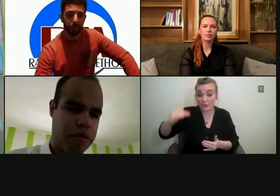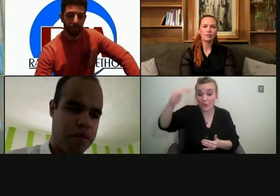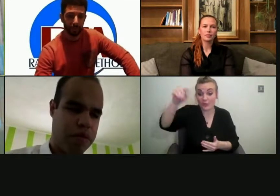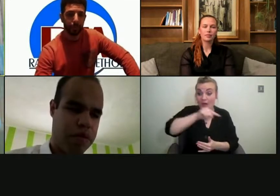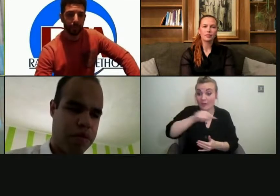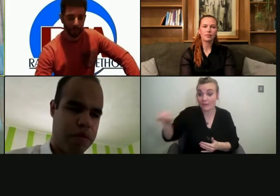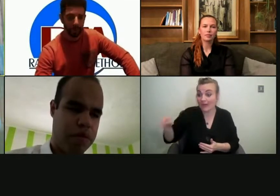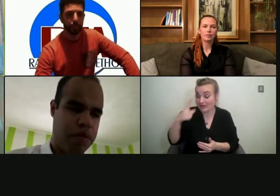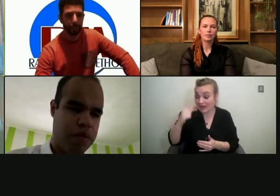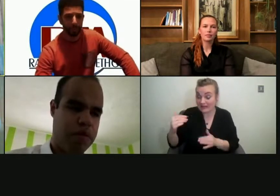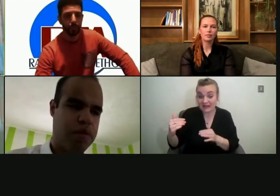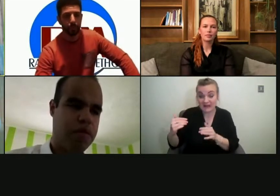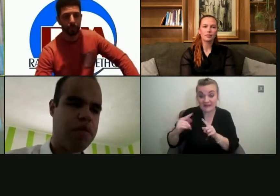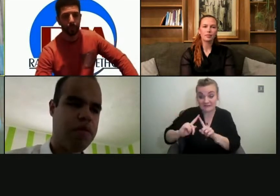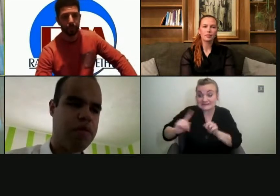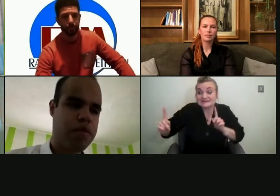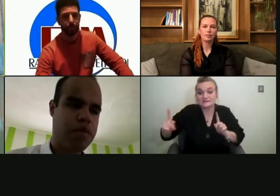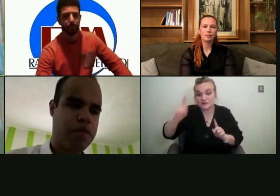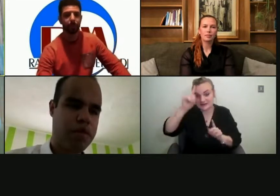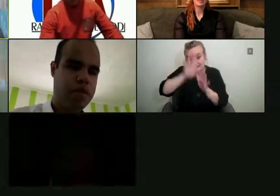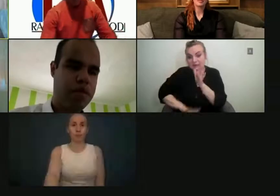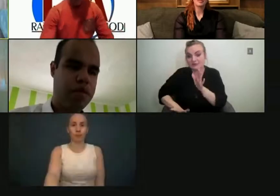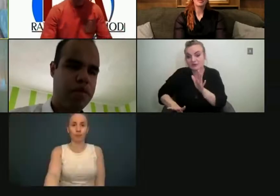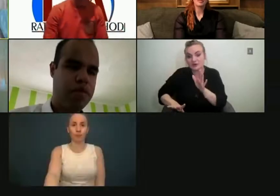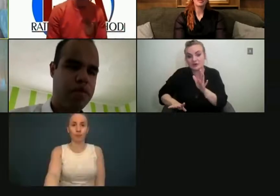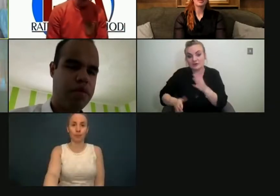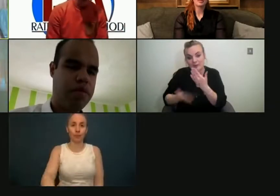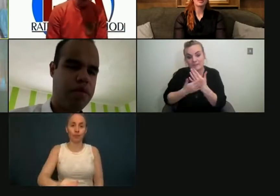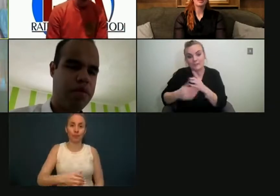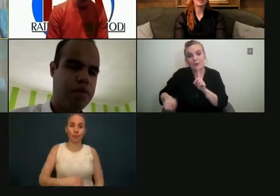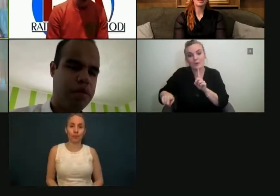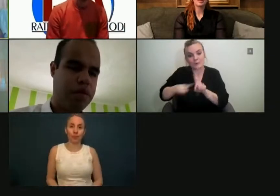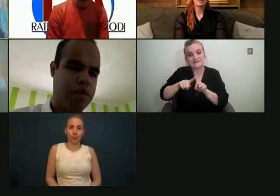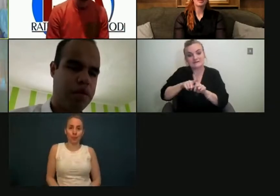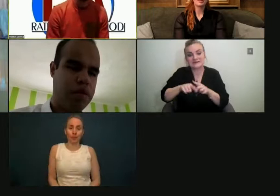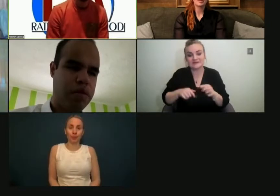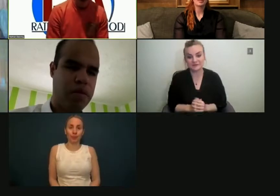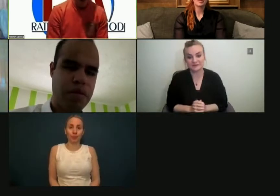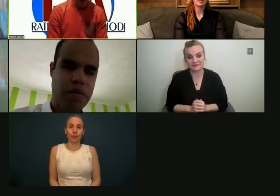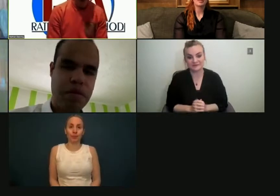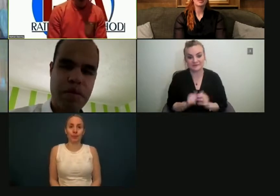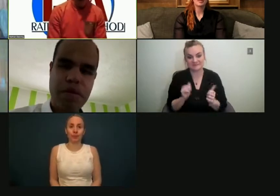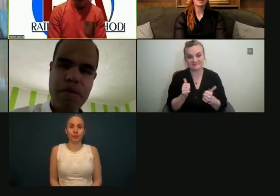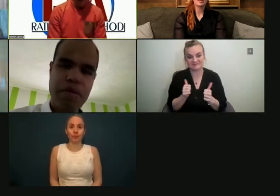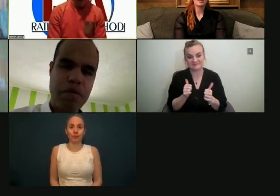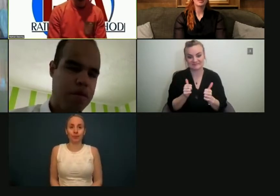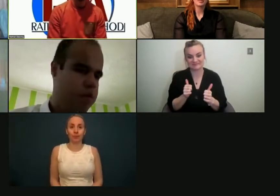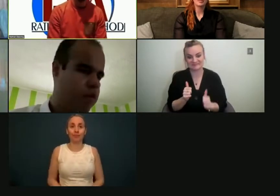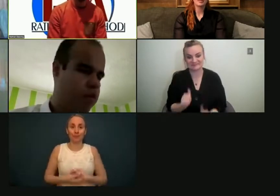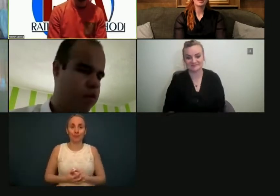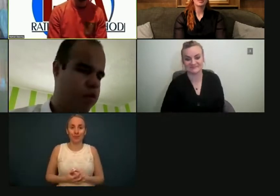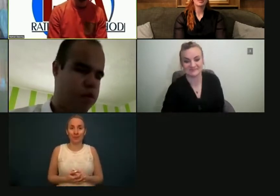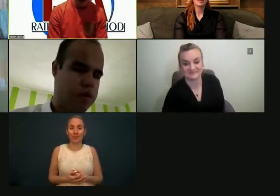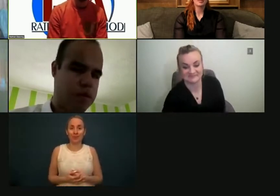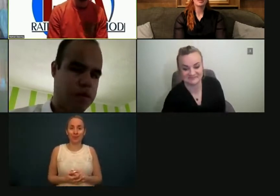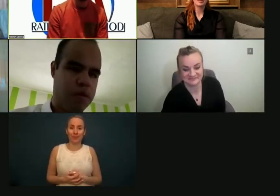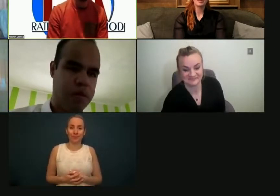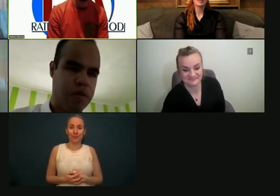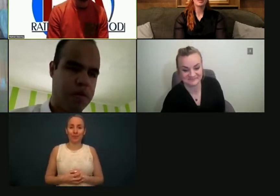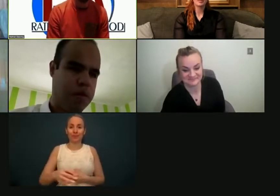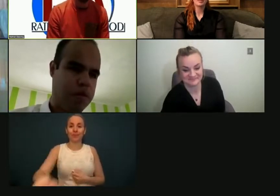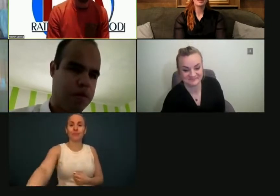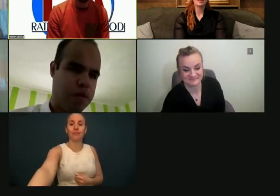main driving force, you know, towards the future. Yeah, definitely. We got to make it better for the